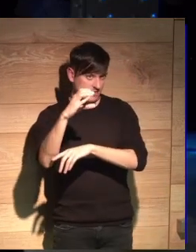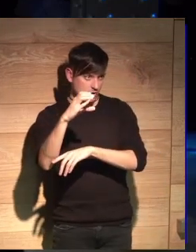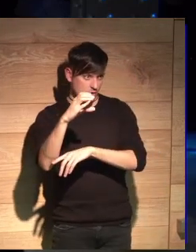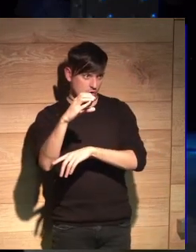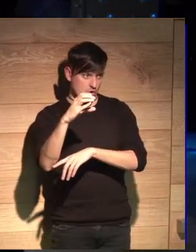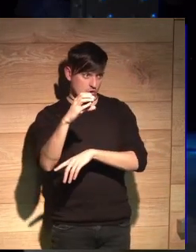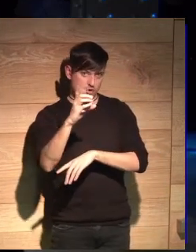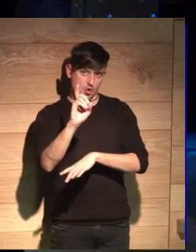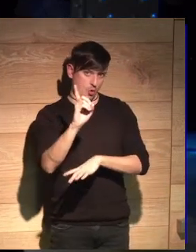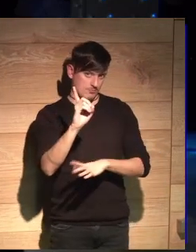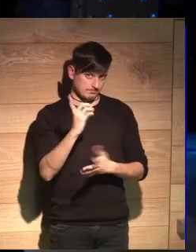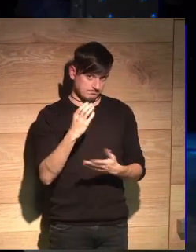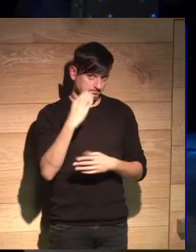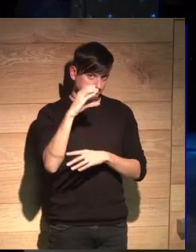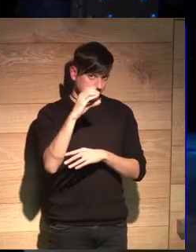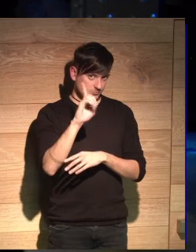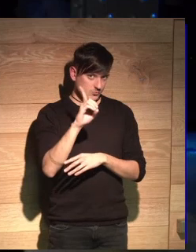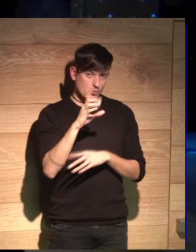not a scientist,